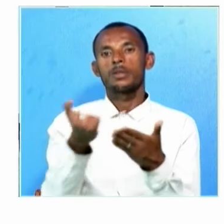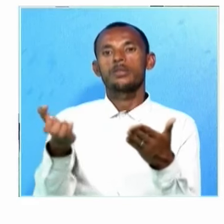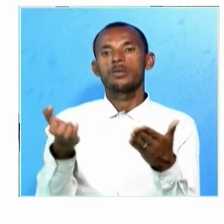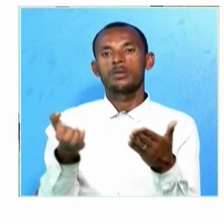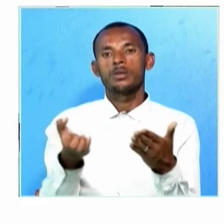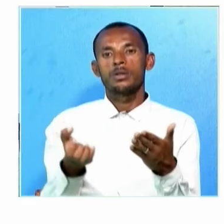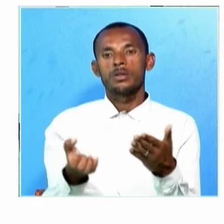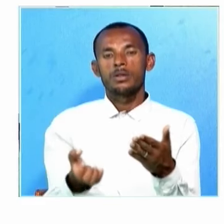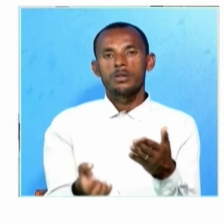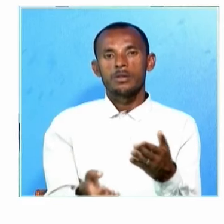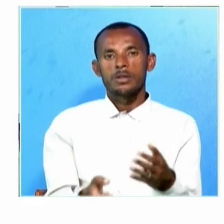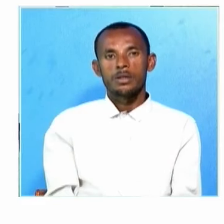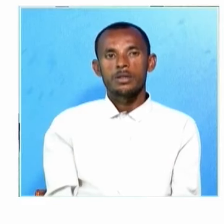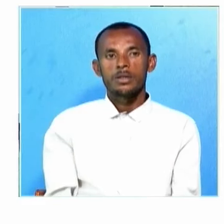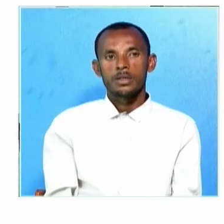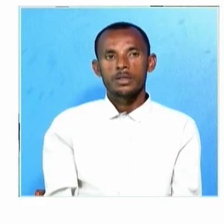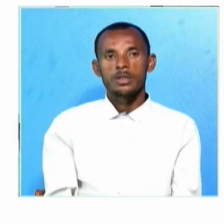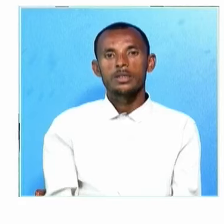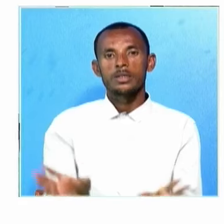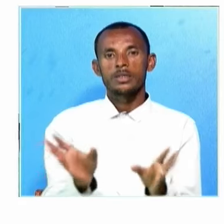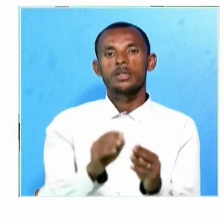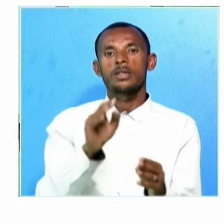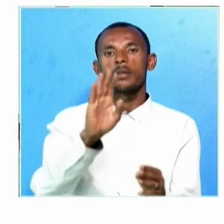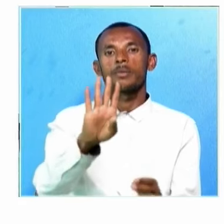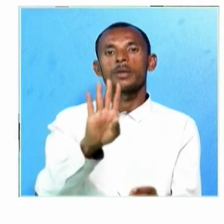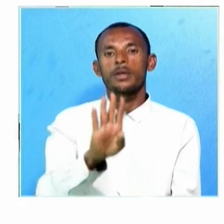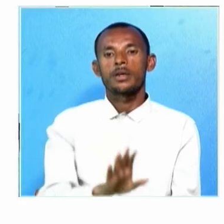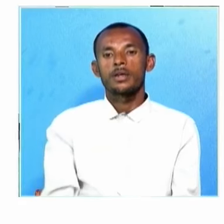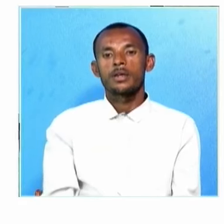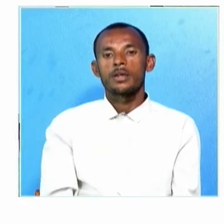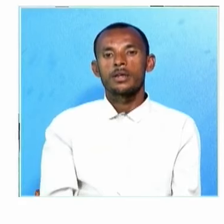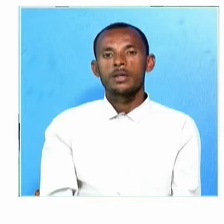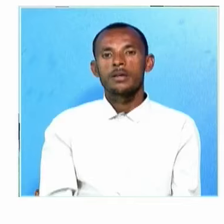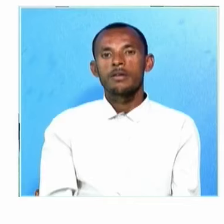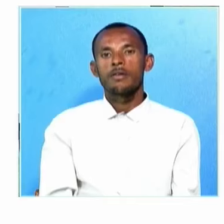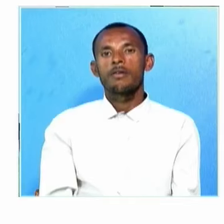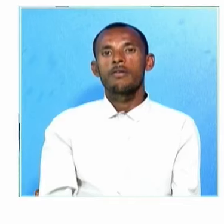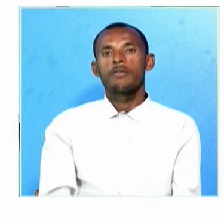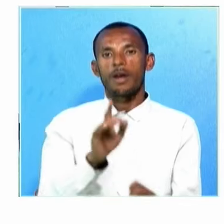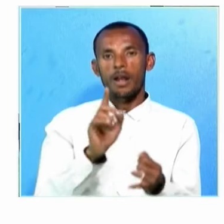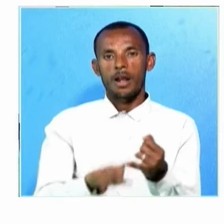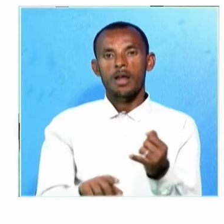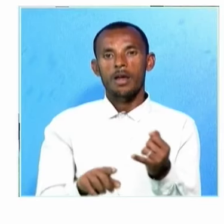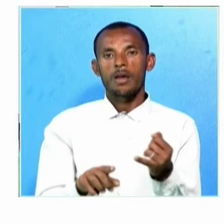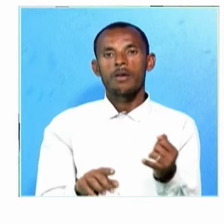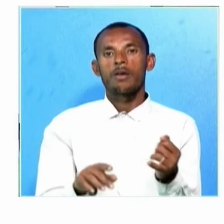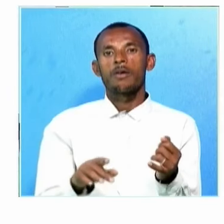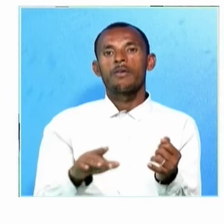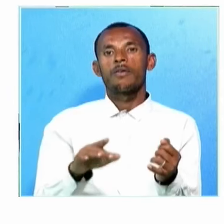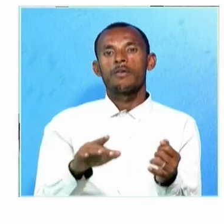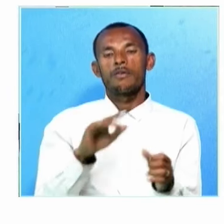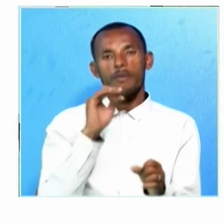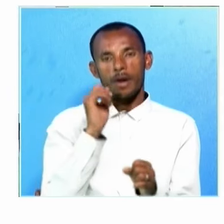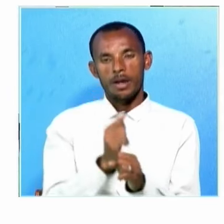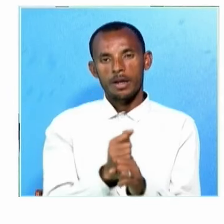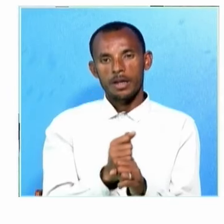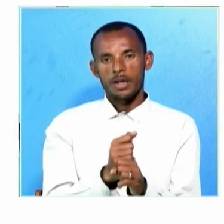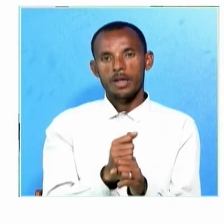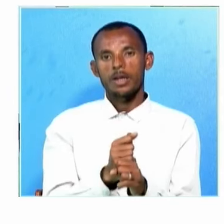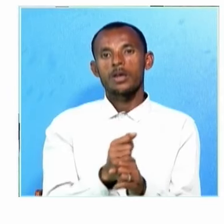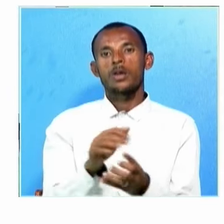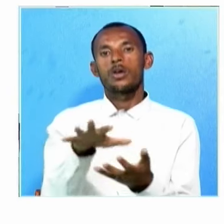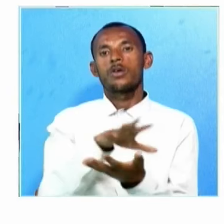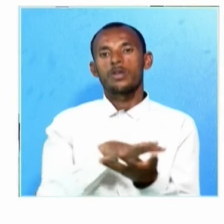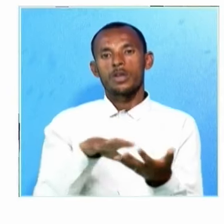B, list elements of set B, and finally, find the